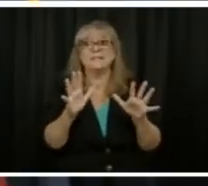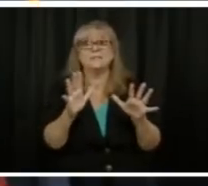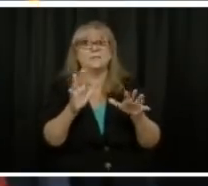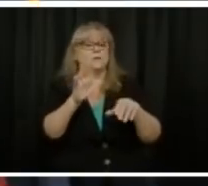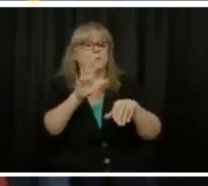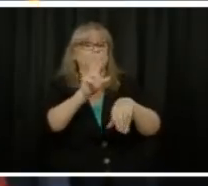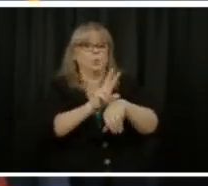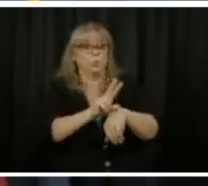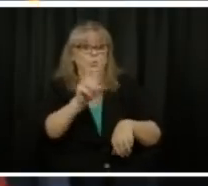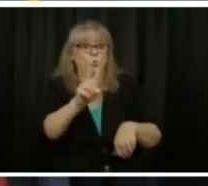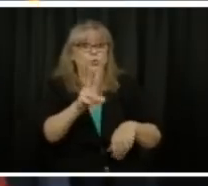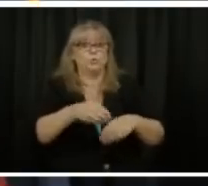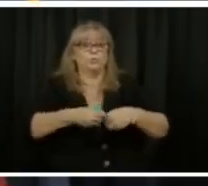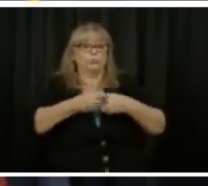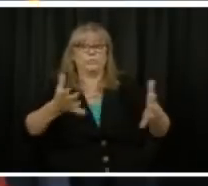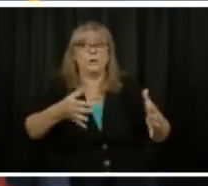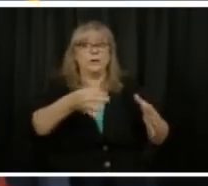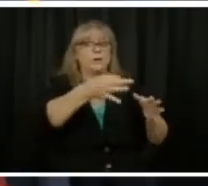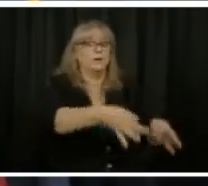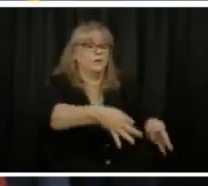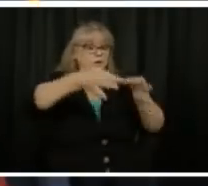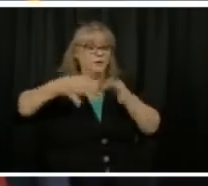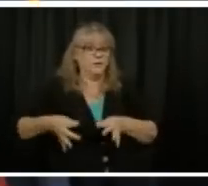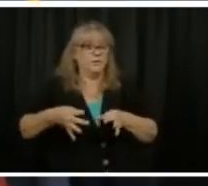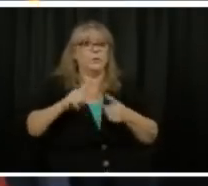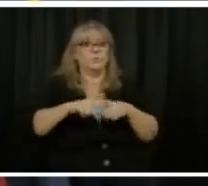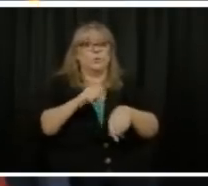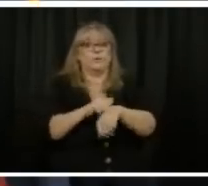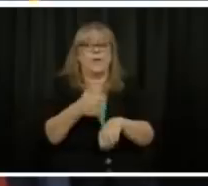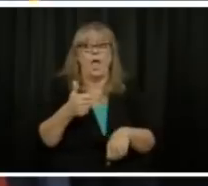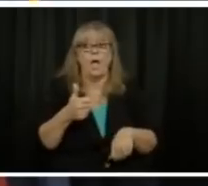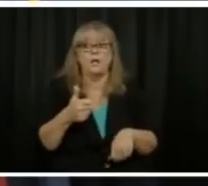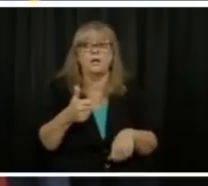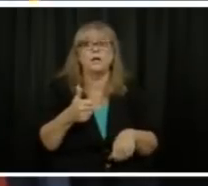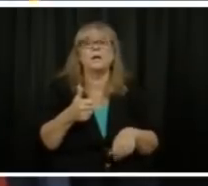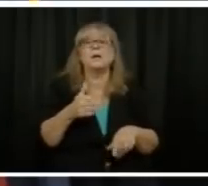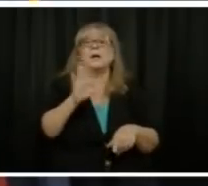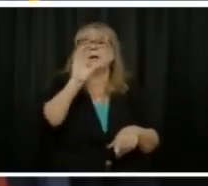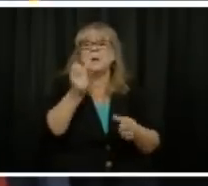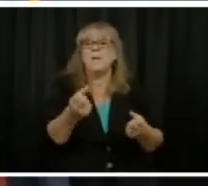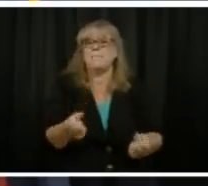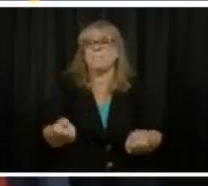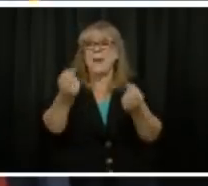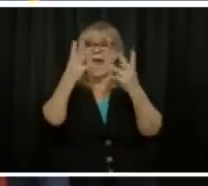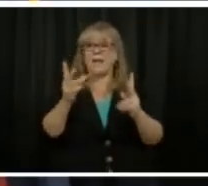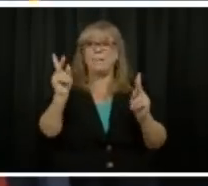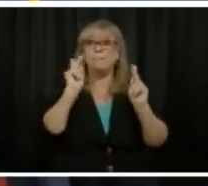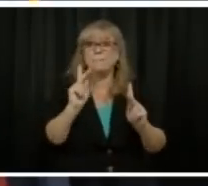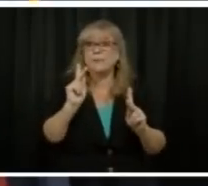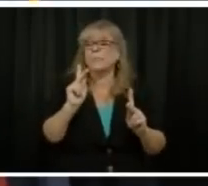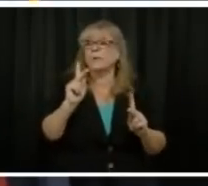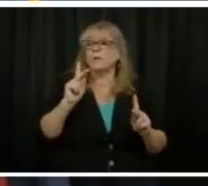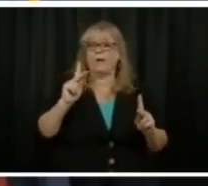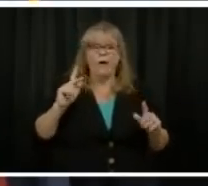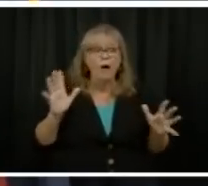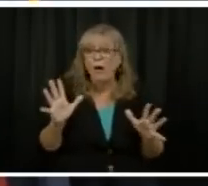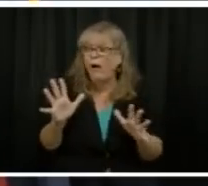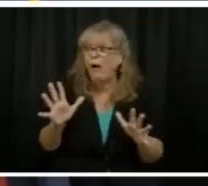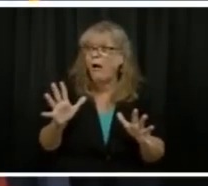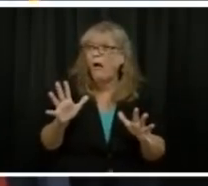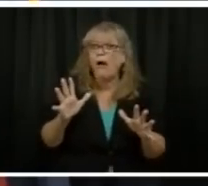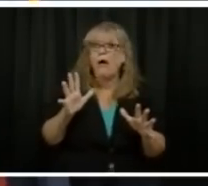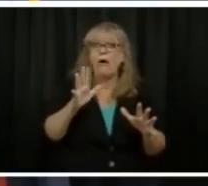10. Guess what? Many Coloradans never experienced that, don't know about it, don't live in that world. They go out to dinner at 7 or 8, and they might have a